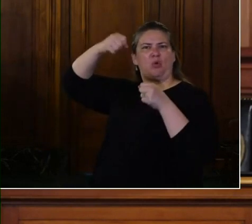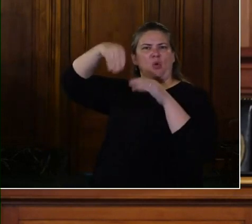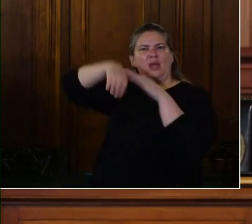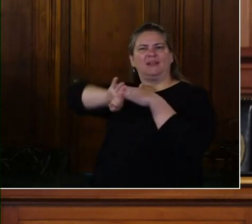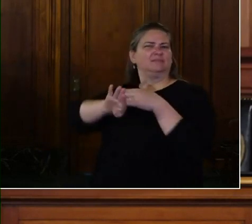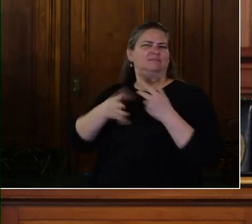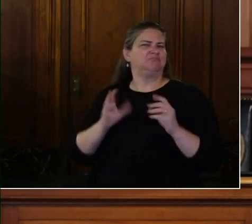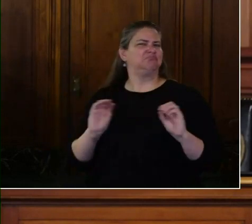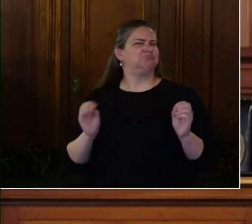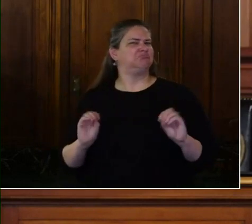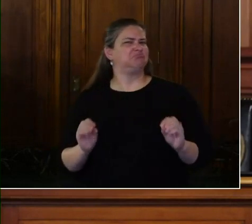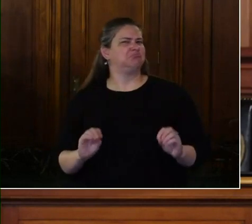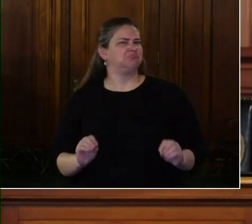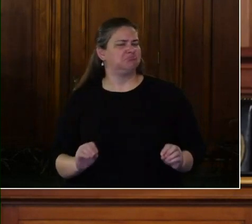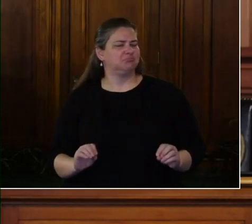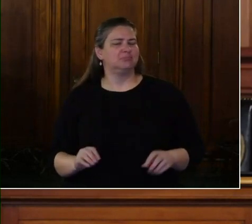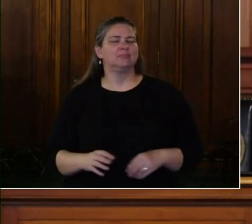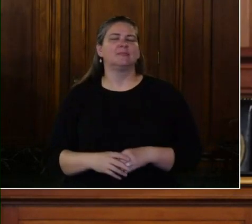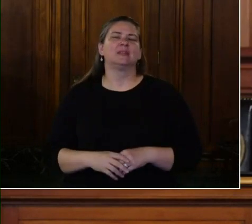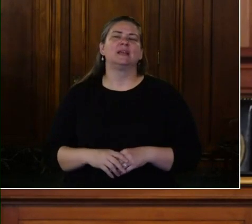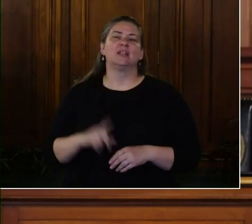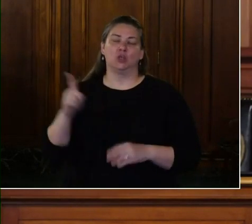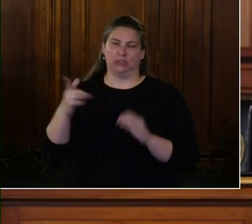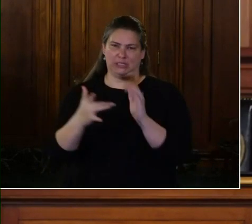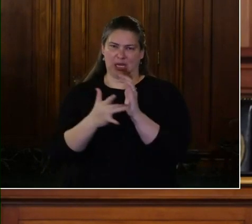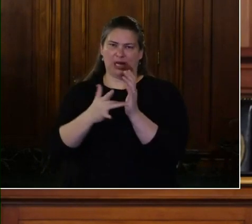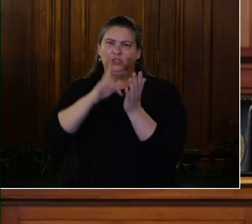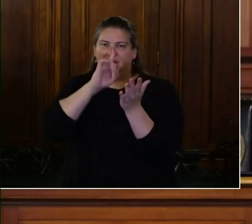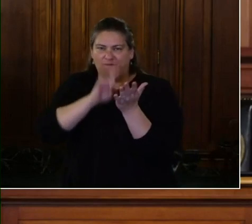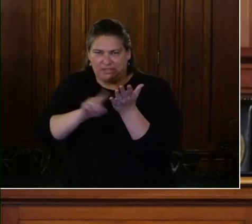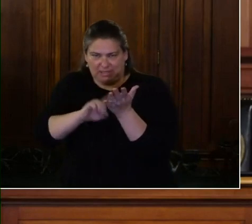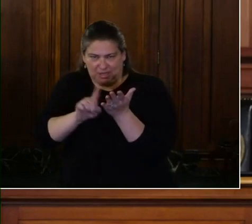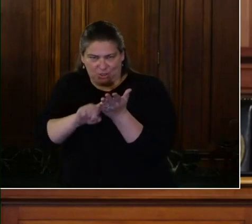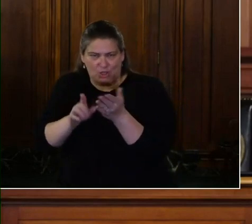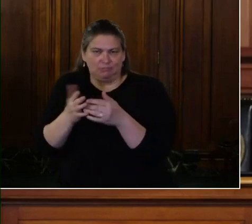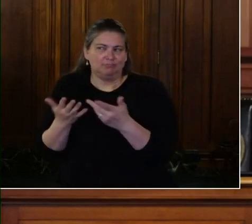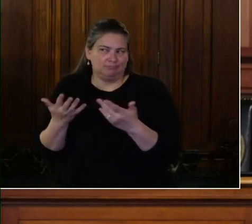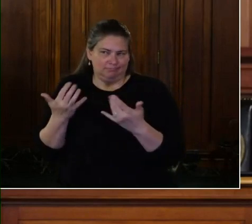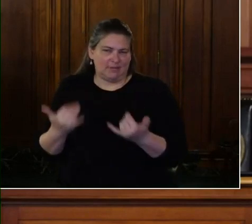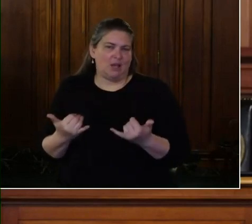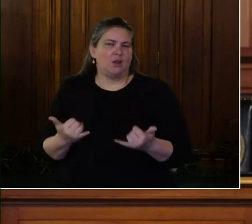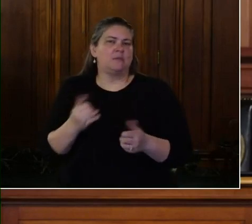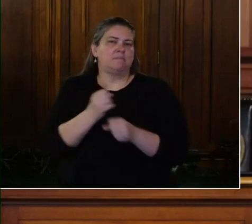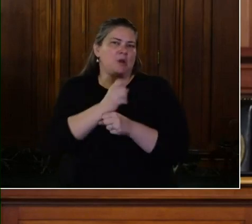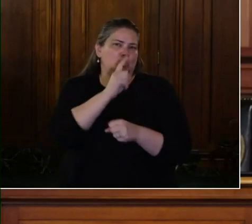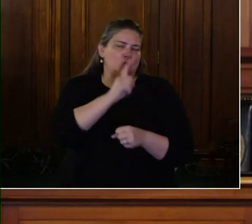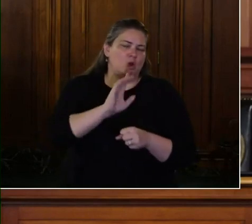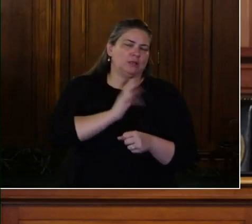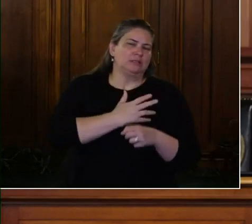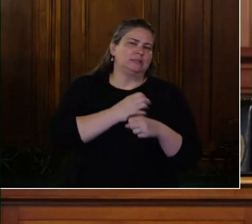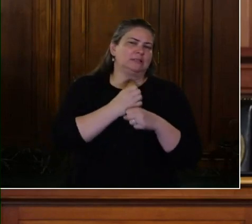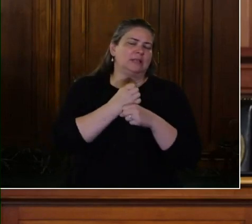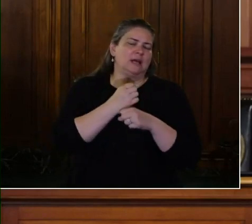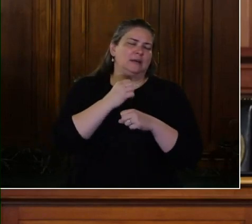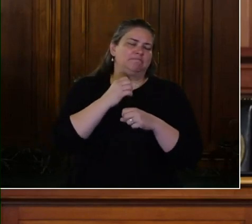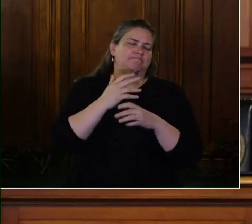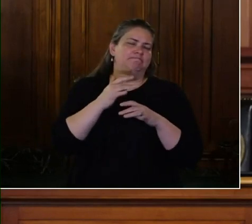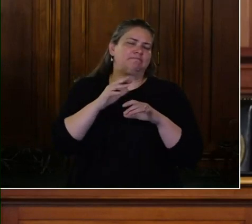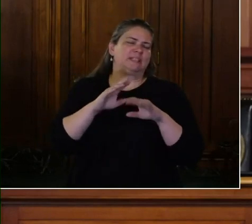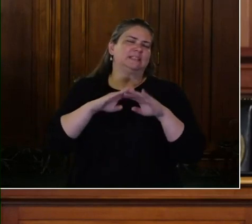Since then, there's been an ongoing technology investigation just to make sure that our systems are secure,